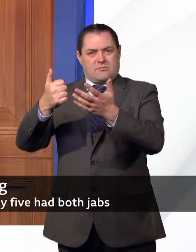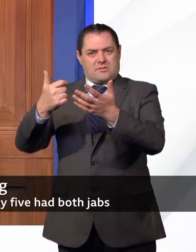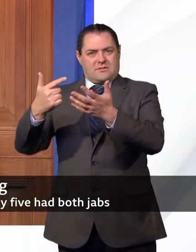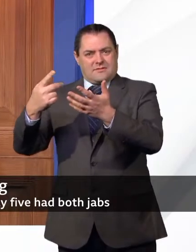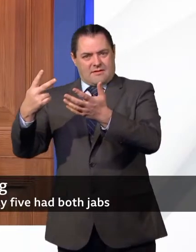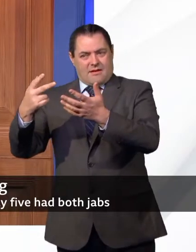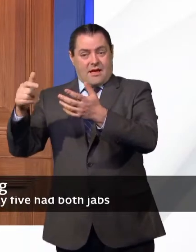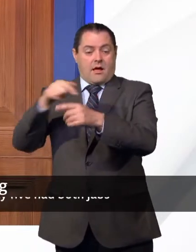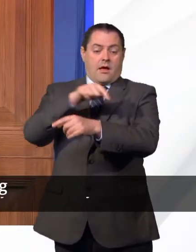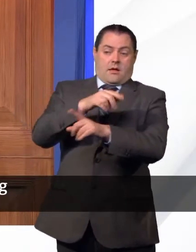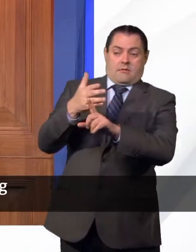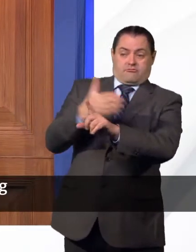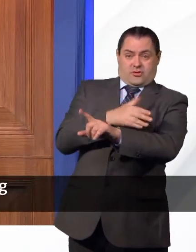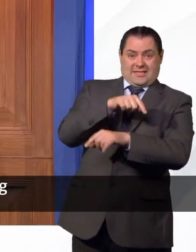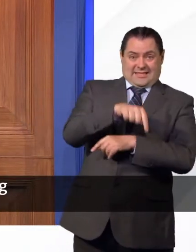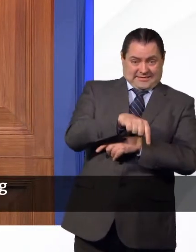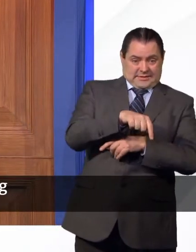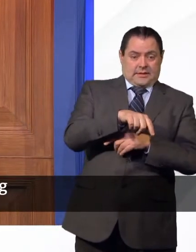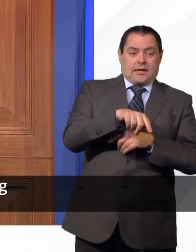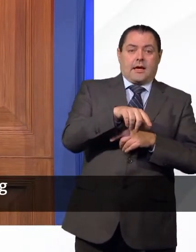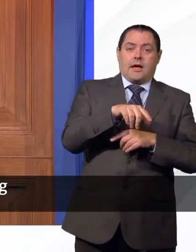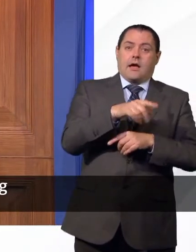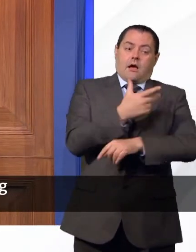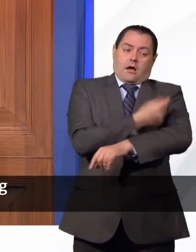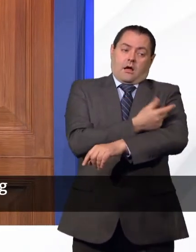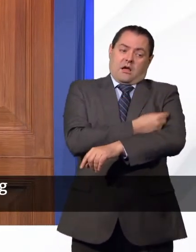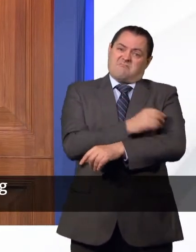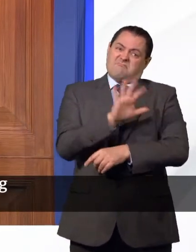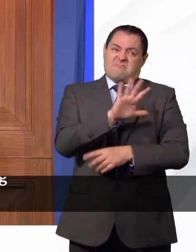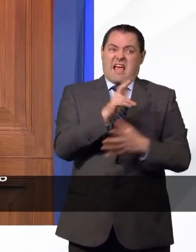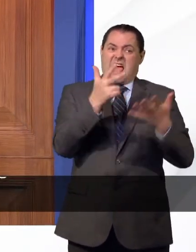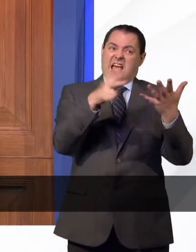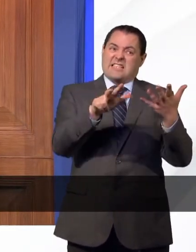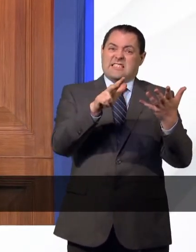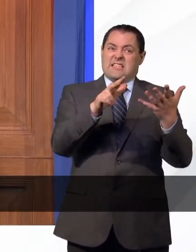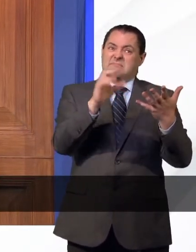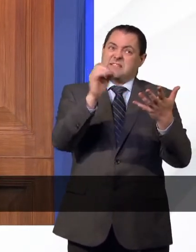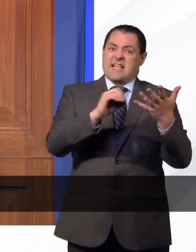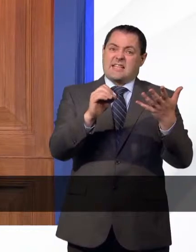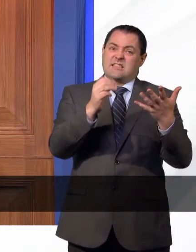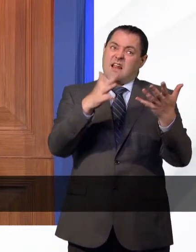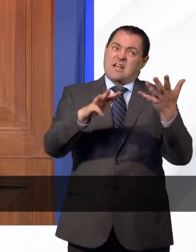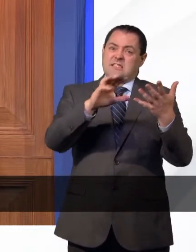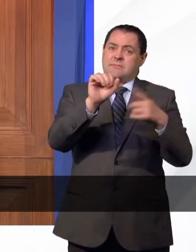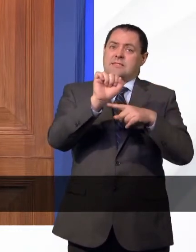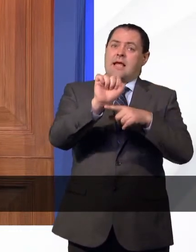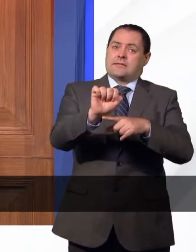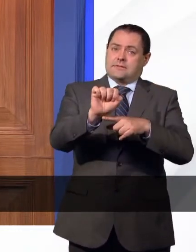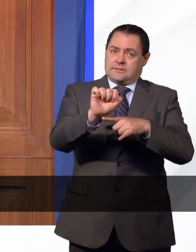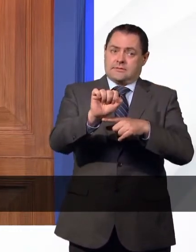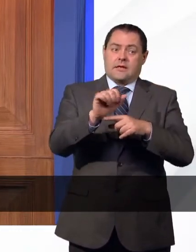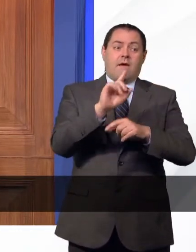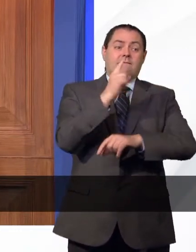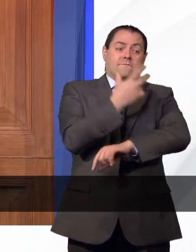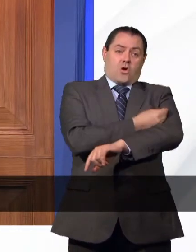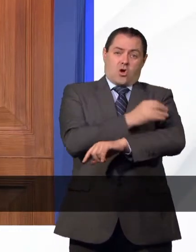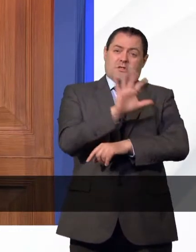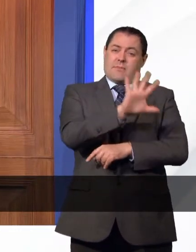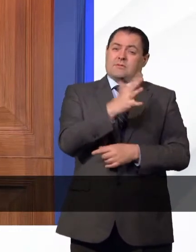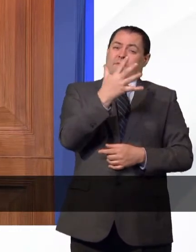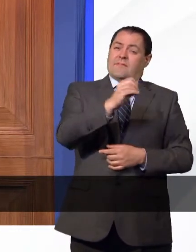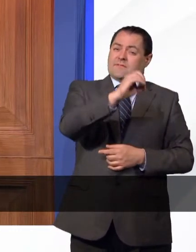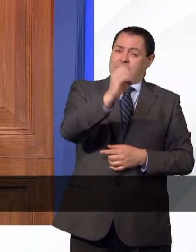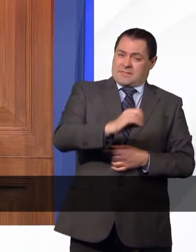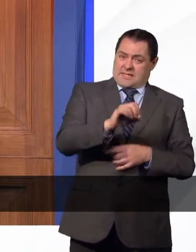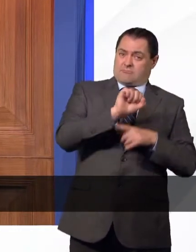90% for both vaccines once you'd had second doses, and about 50% for the first. And the good news from the report which Public Health